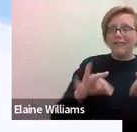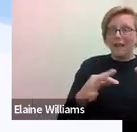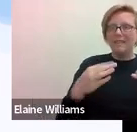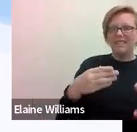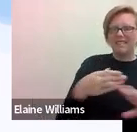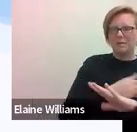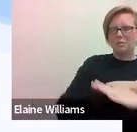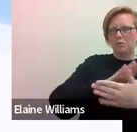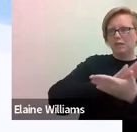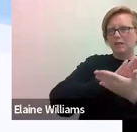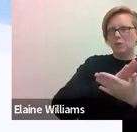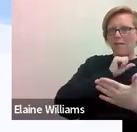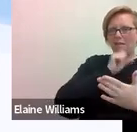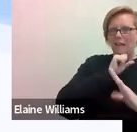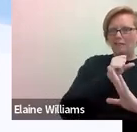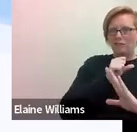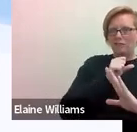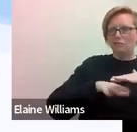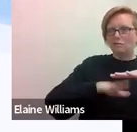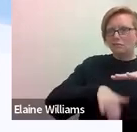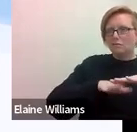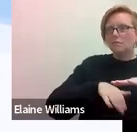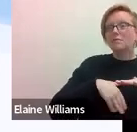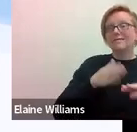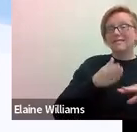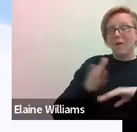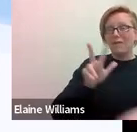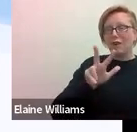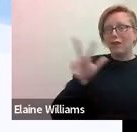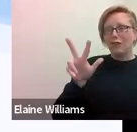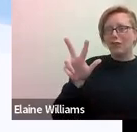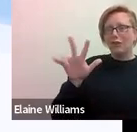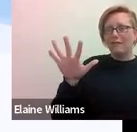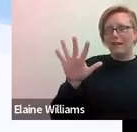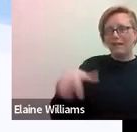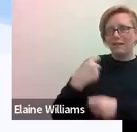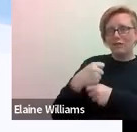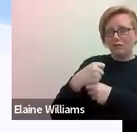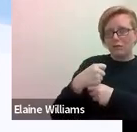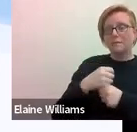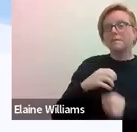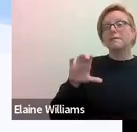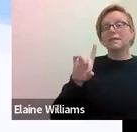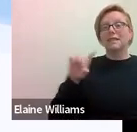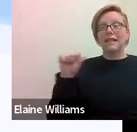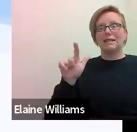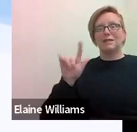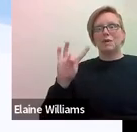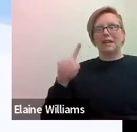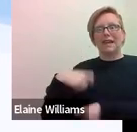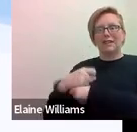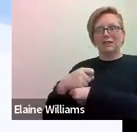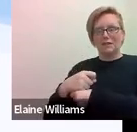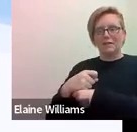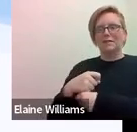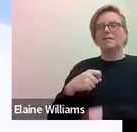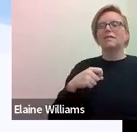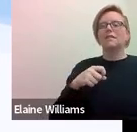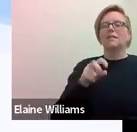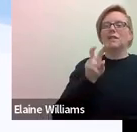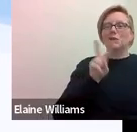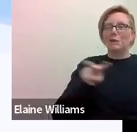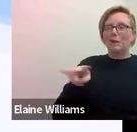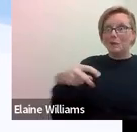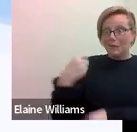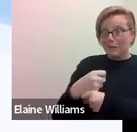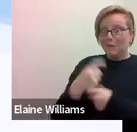children and families, for over 35 years. I've been with CDS for 28 years, 22 years as a site director.